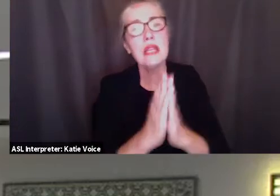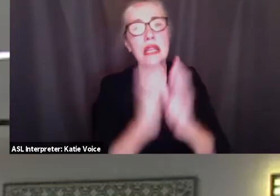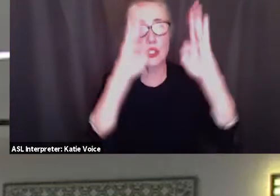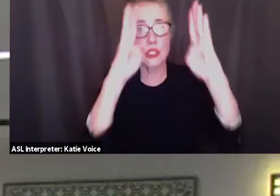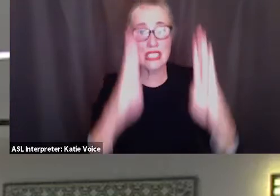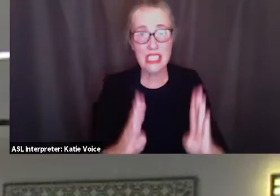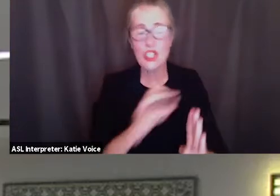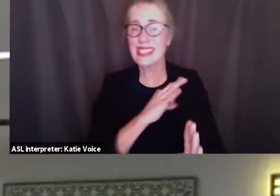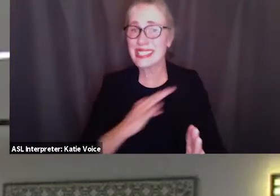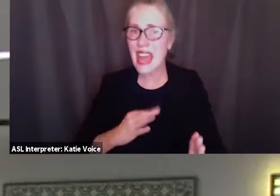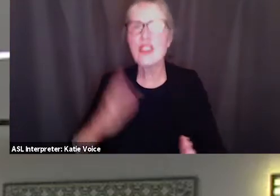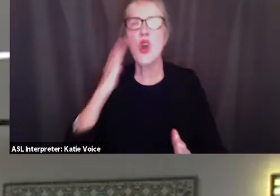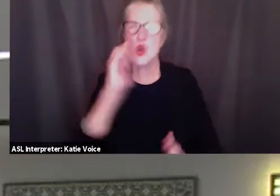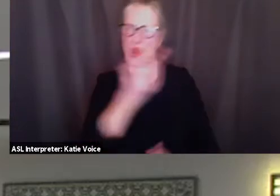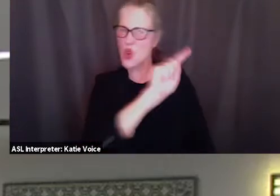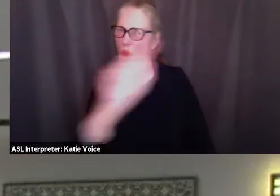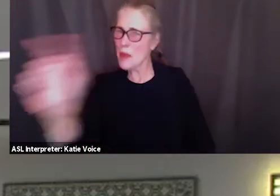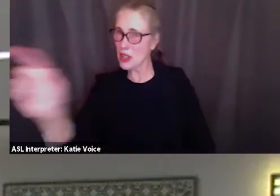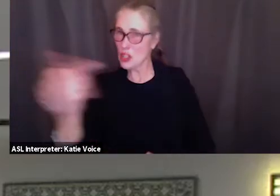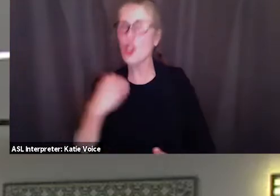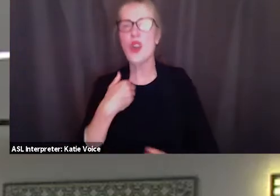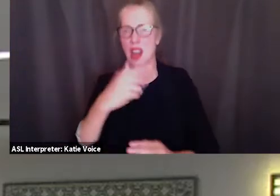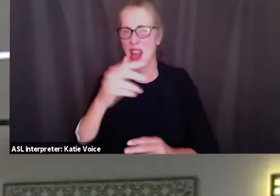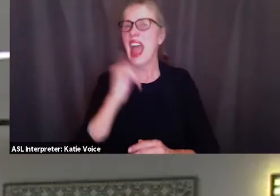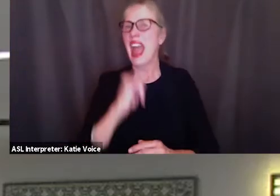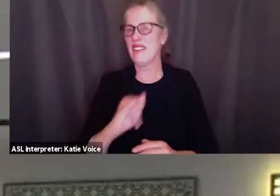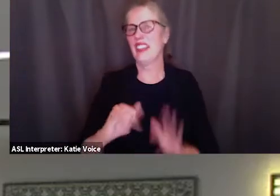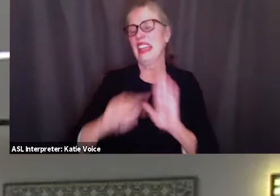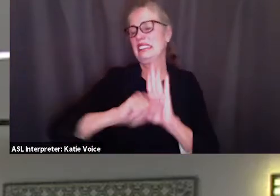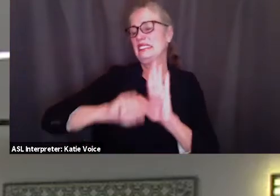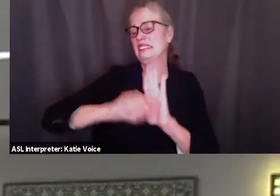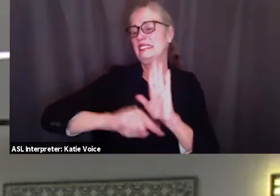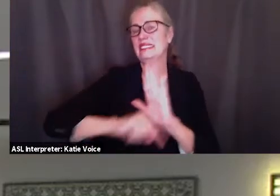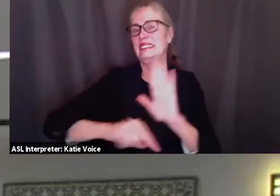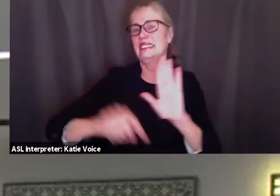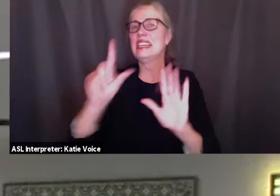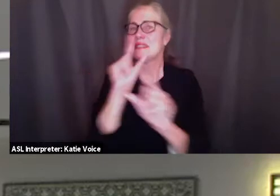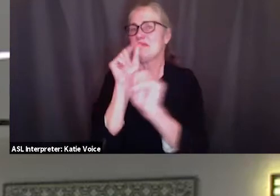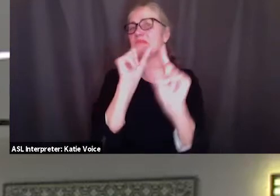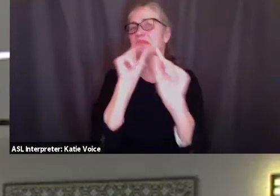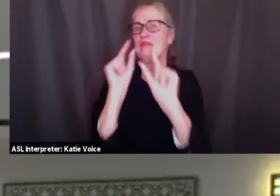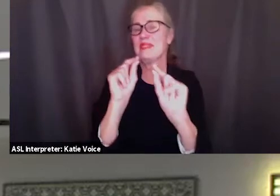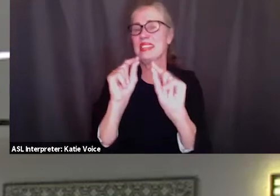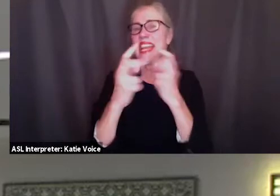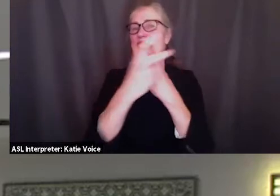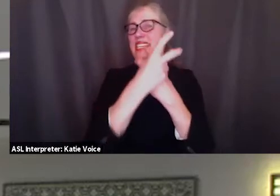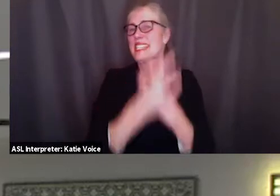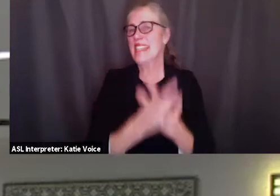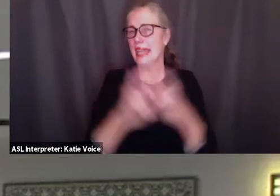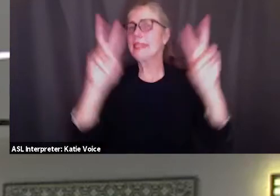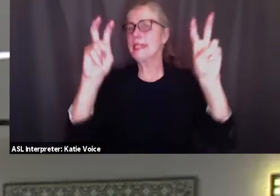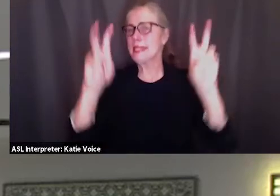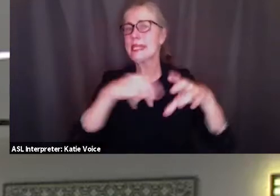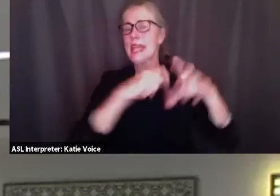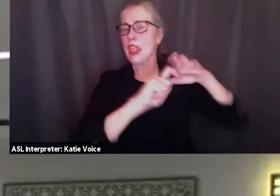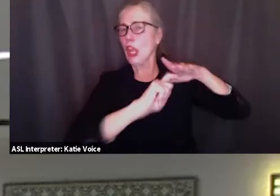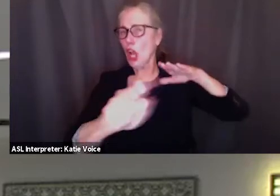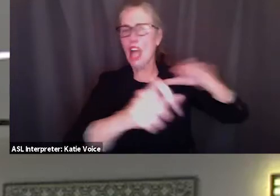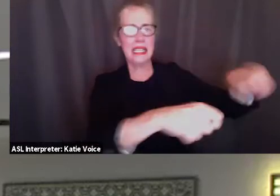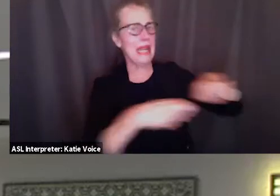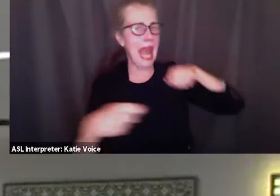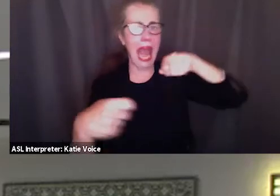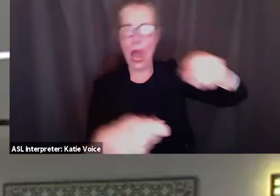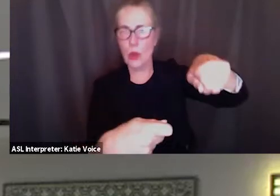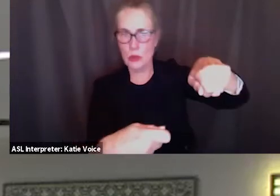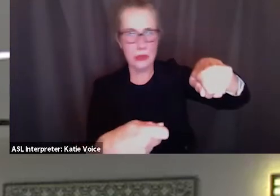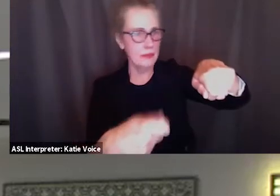know about the skeletons. And I am suggesting that you bring them out of the closet. You don't keep them hiding. For teachers